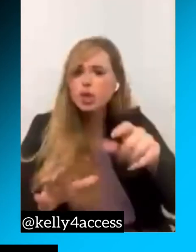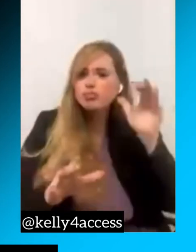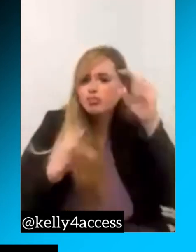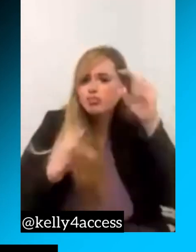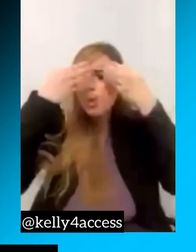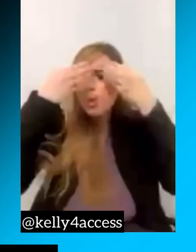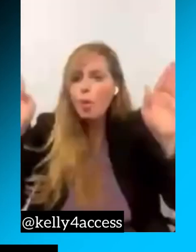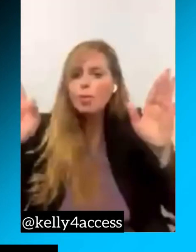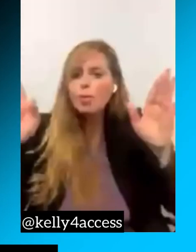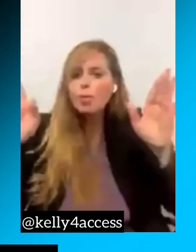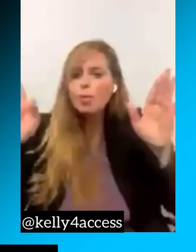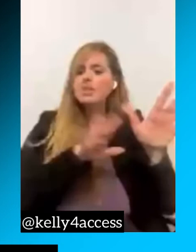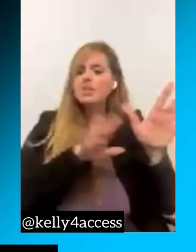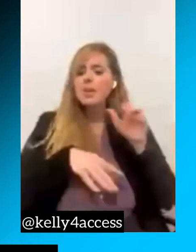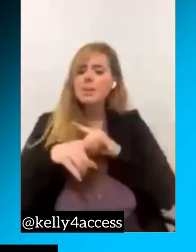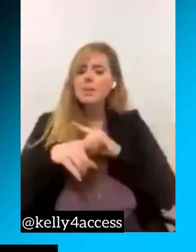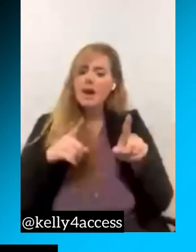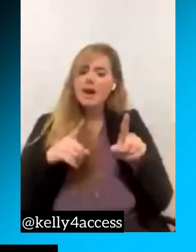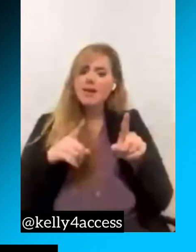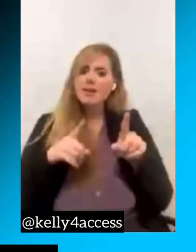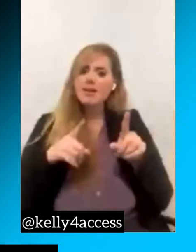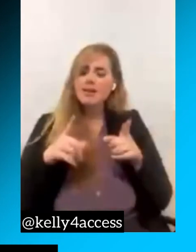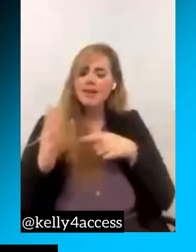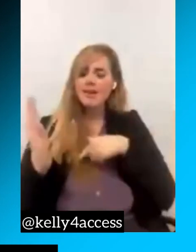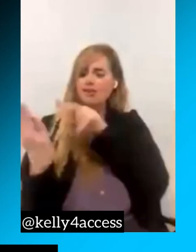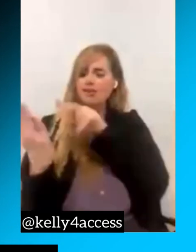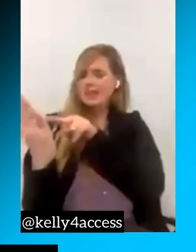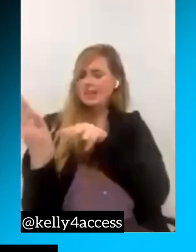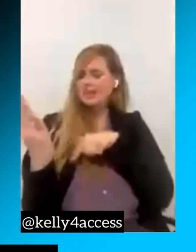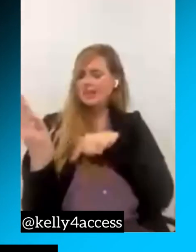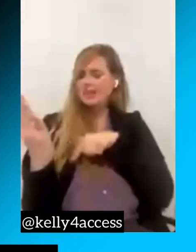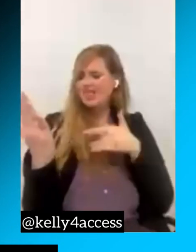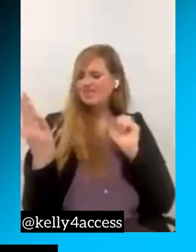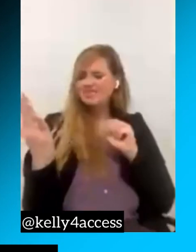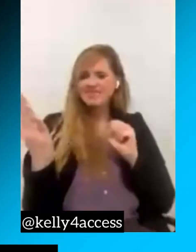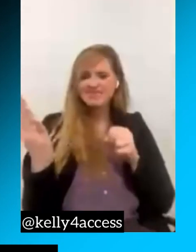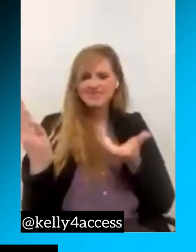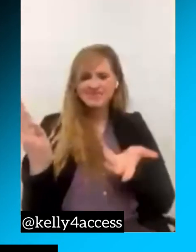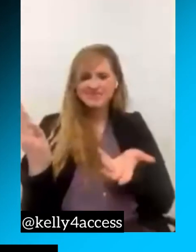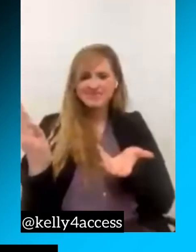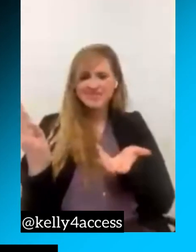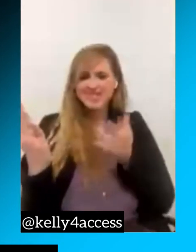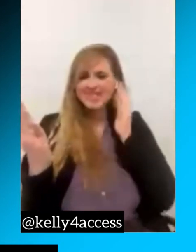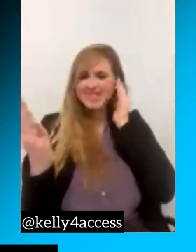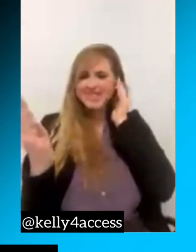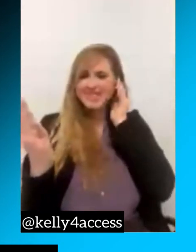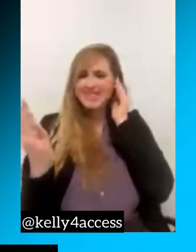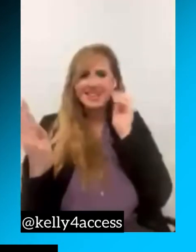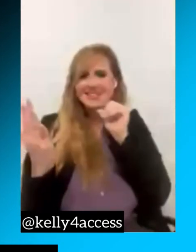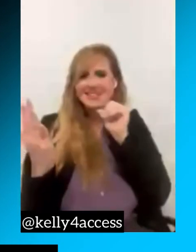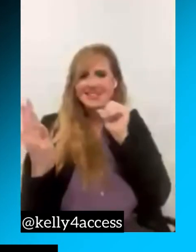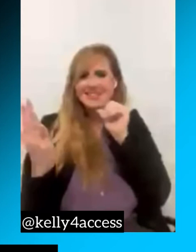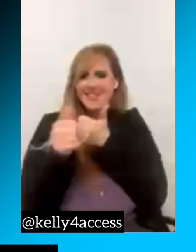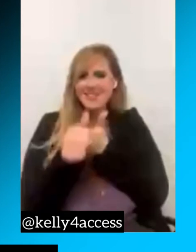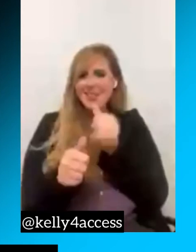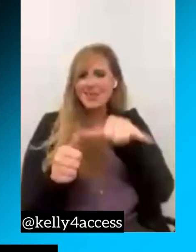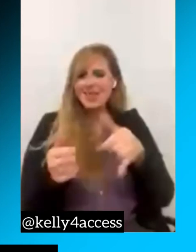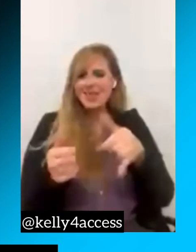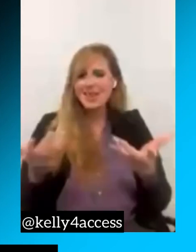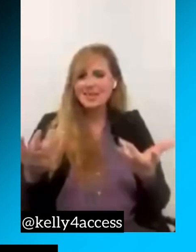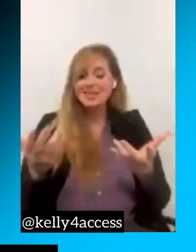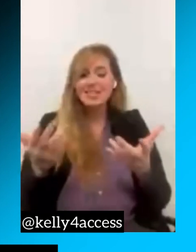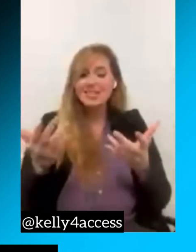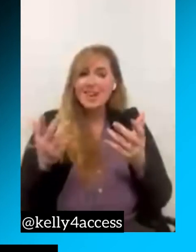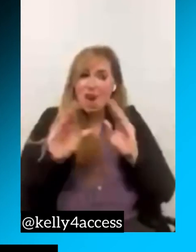for me to sit here and read this and think like, oh man, people need to be told this. Like, people really need to